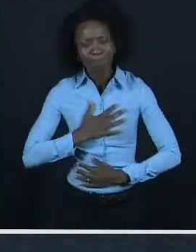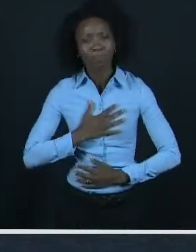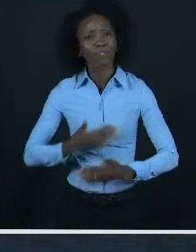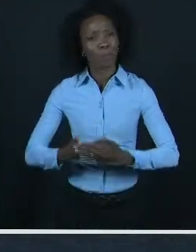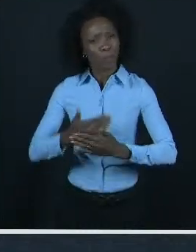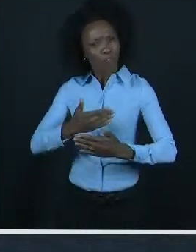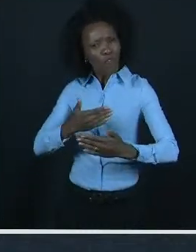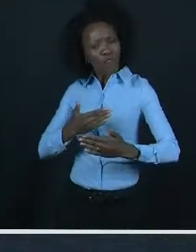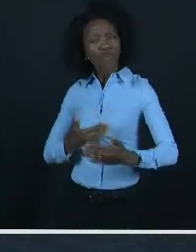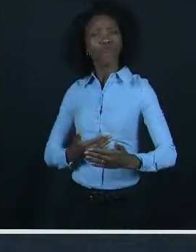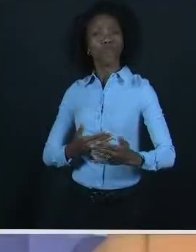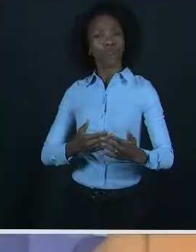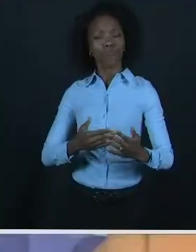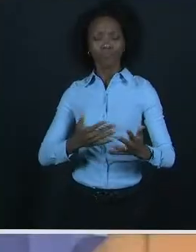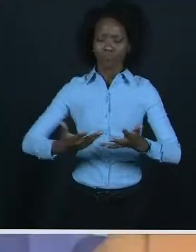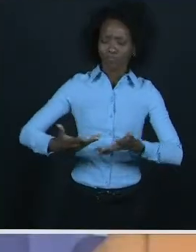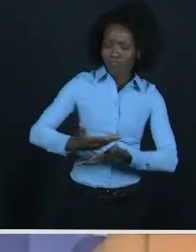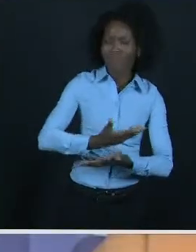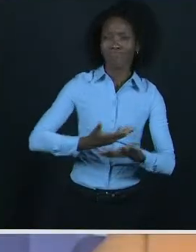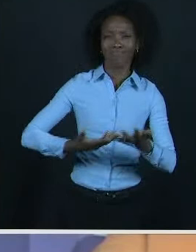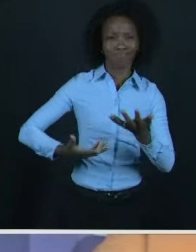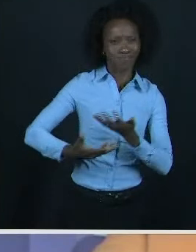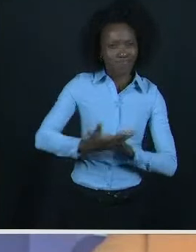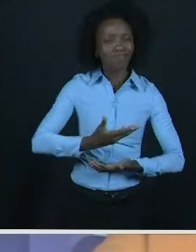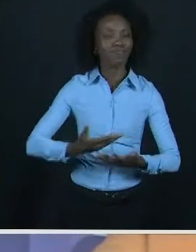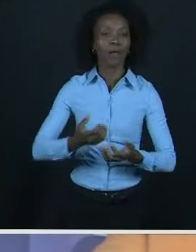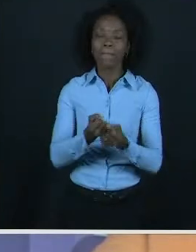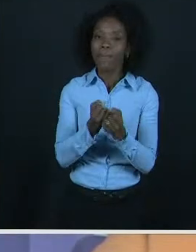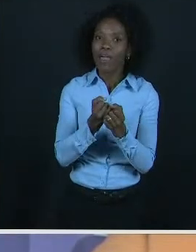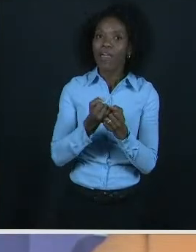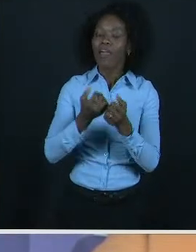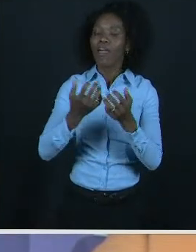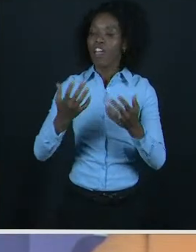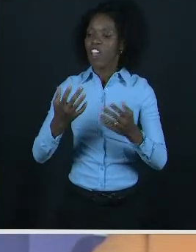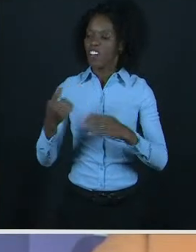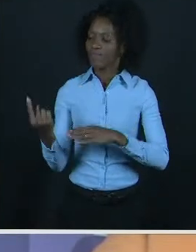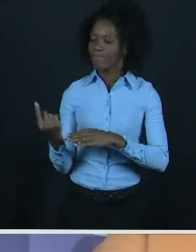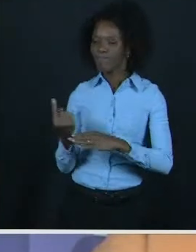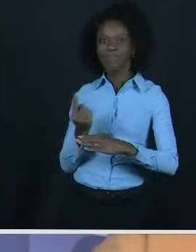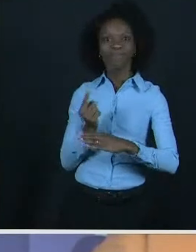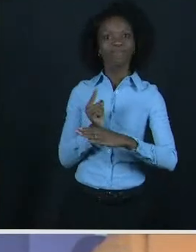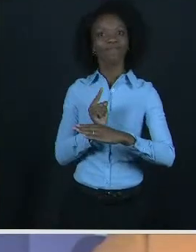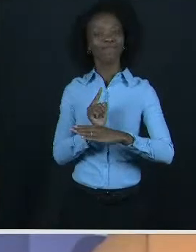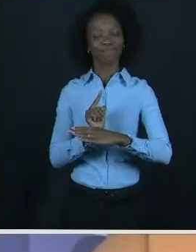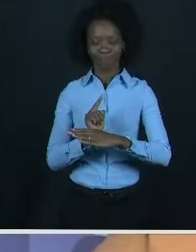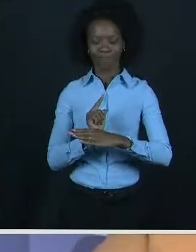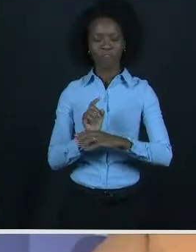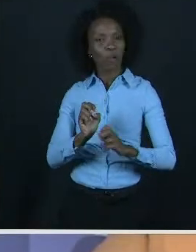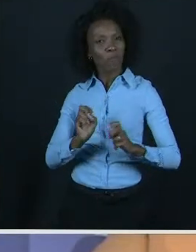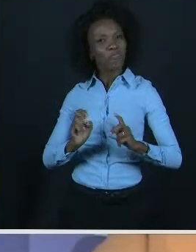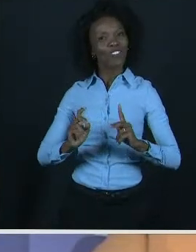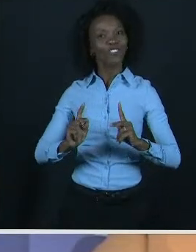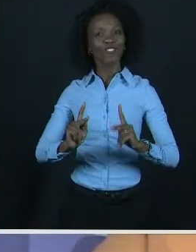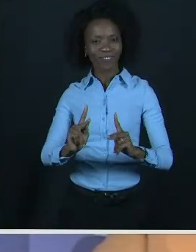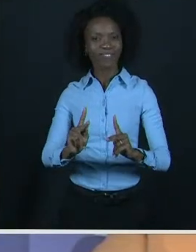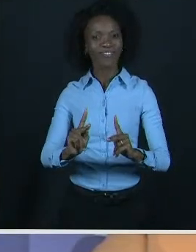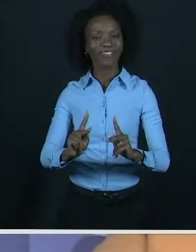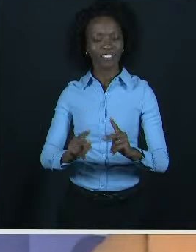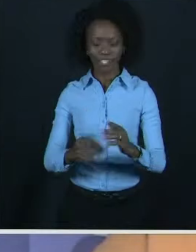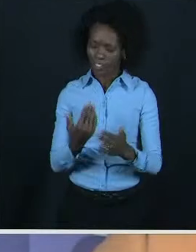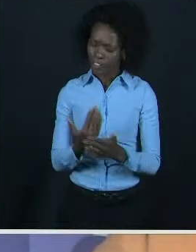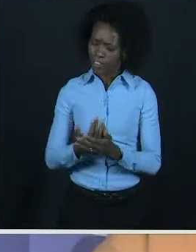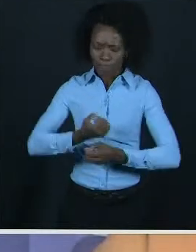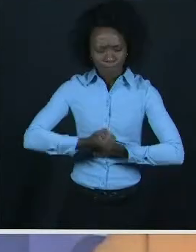session, which gave many of you a platform and an opportunity